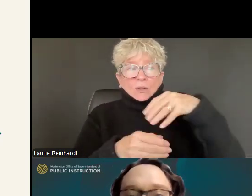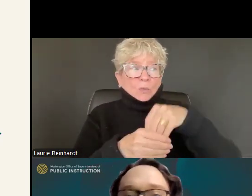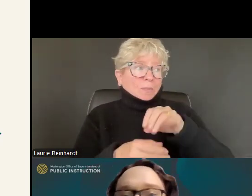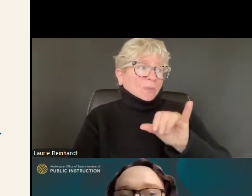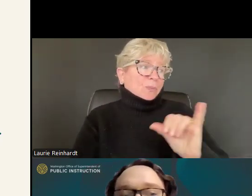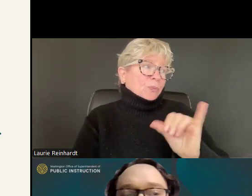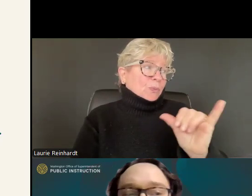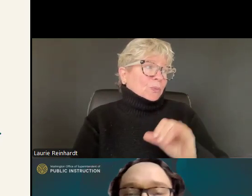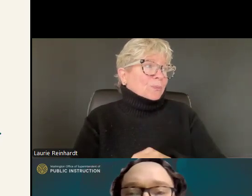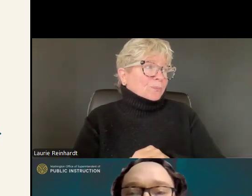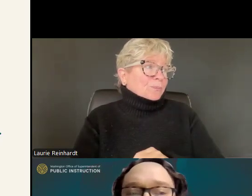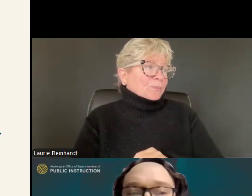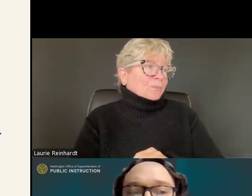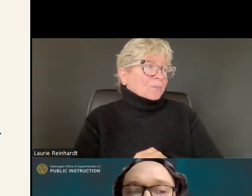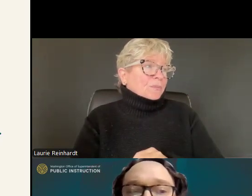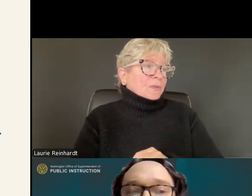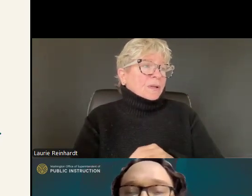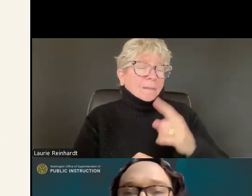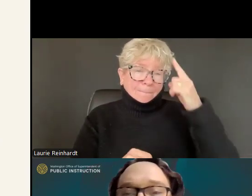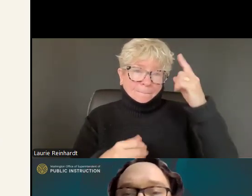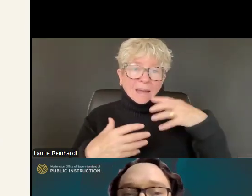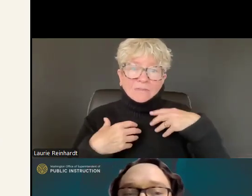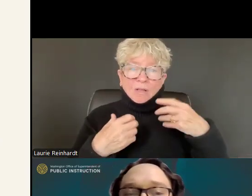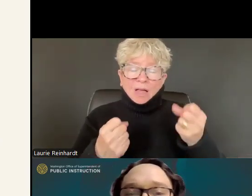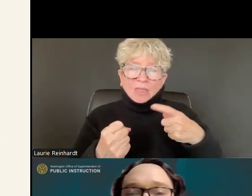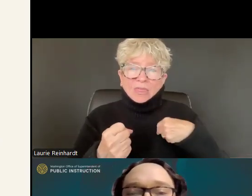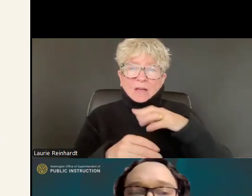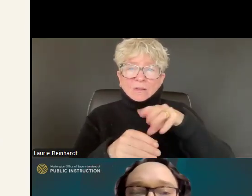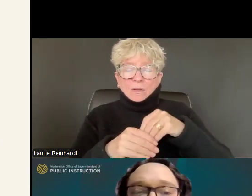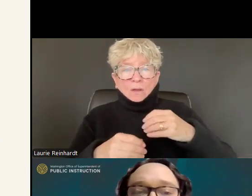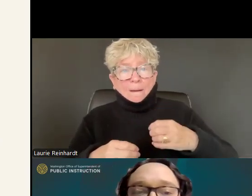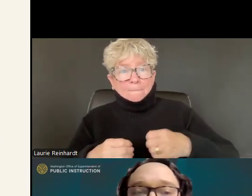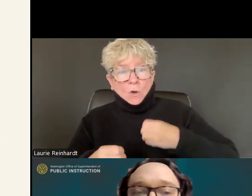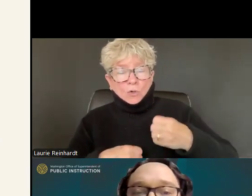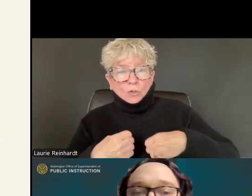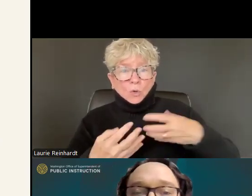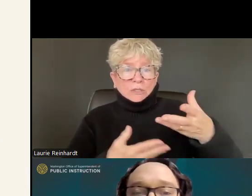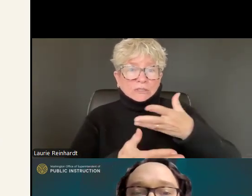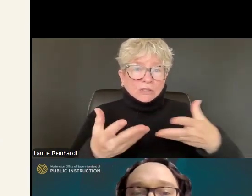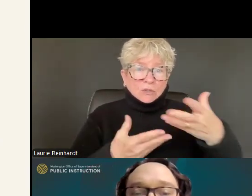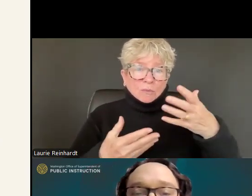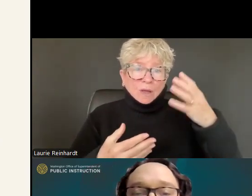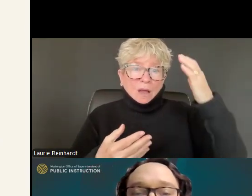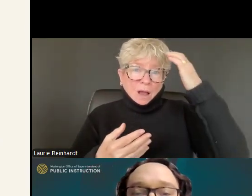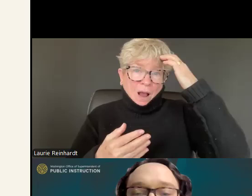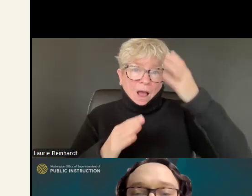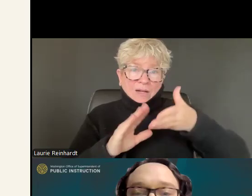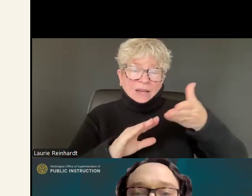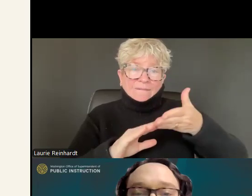And some more key points. Mental health encompasses emotional, social, cognitive, and behavioral functioning.